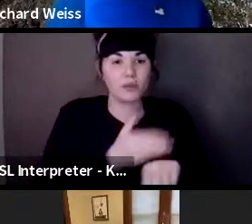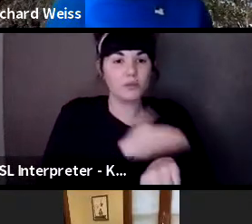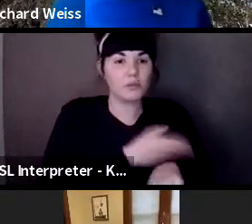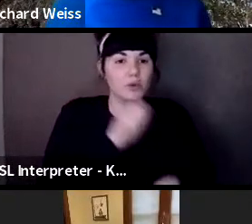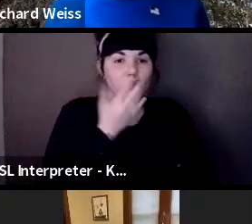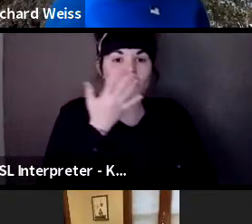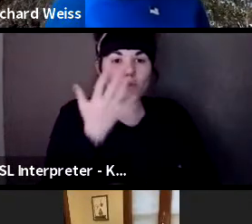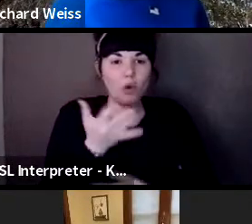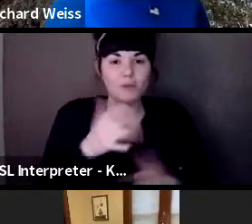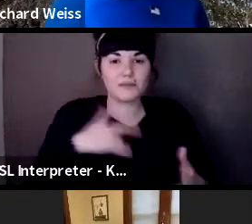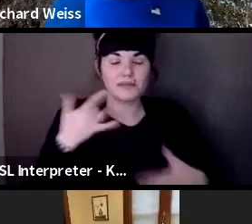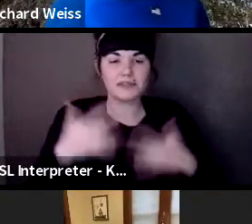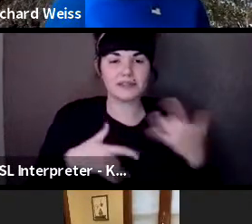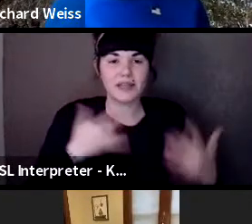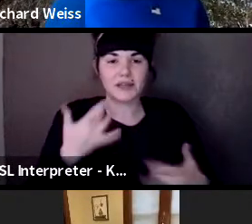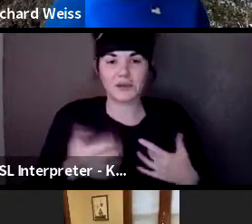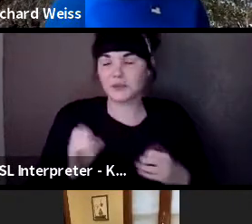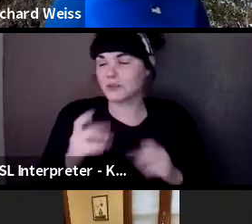you, Steve?